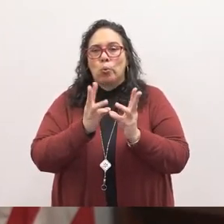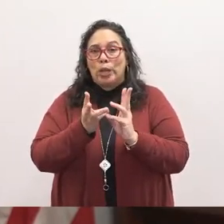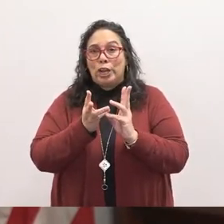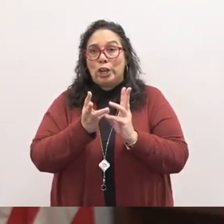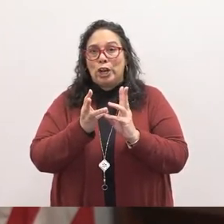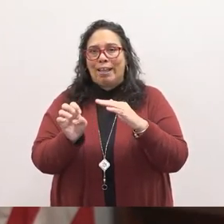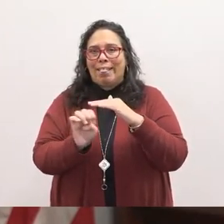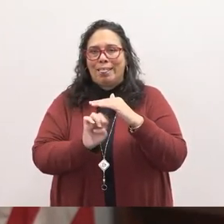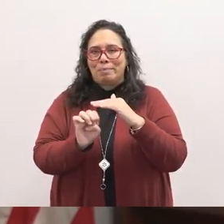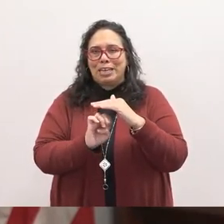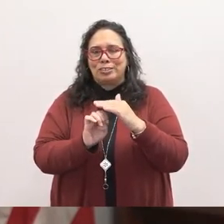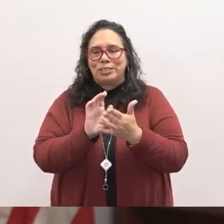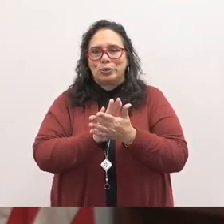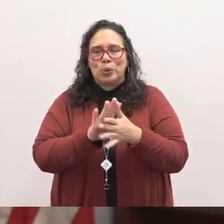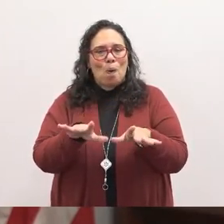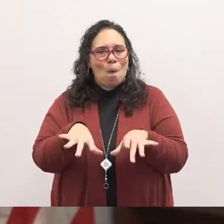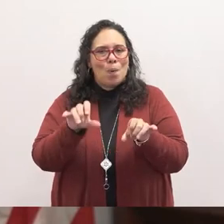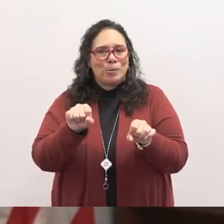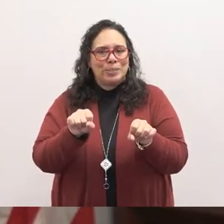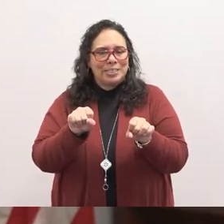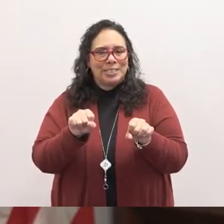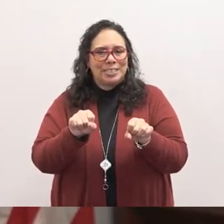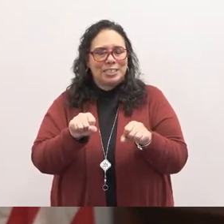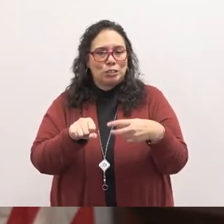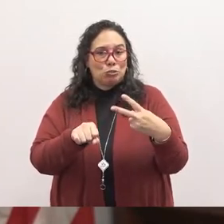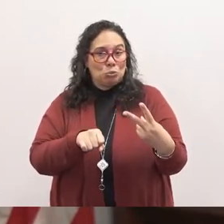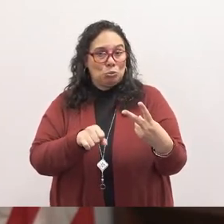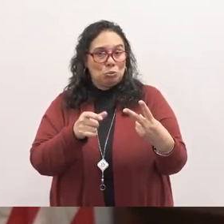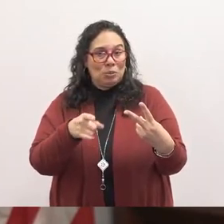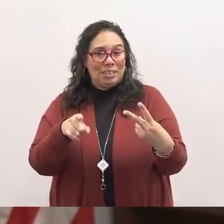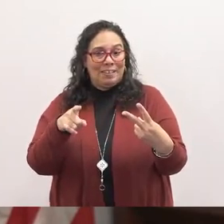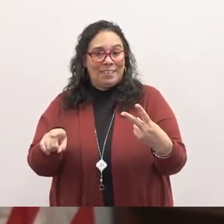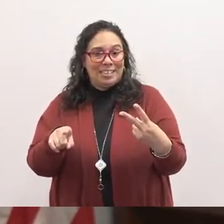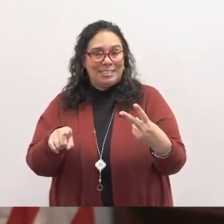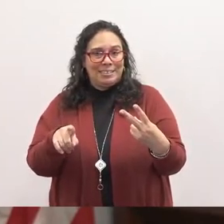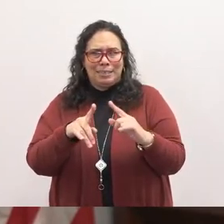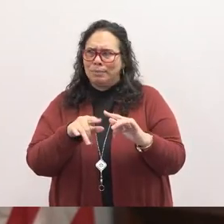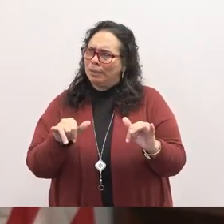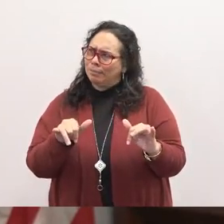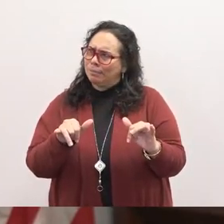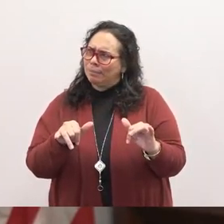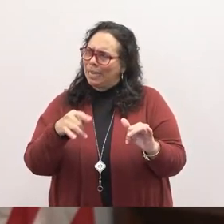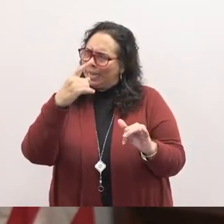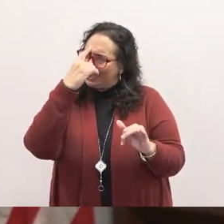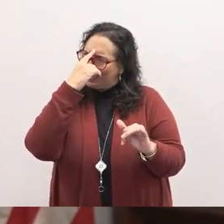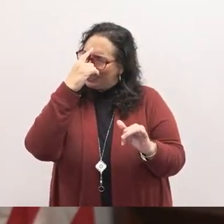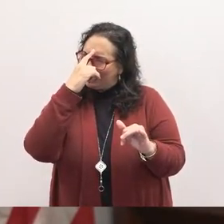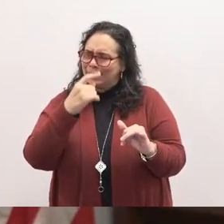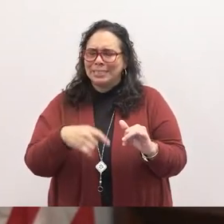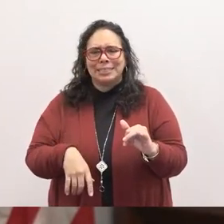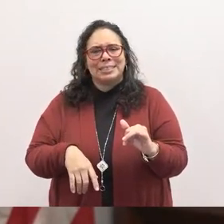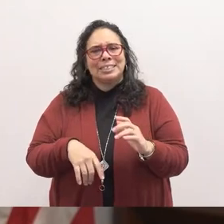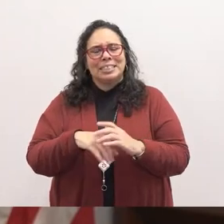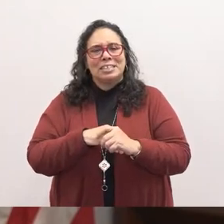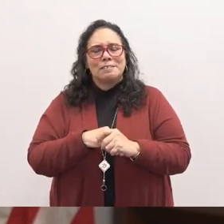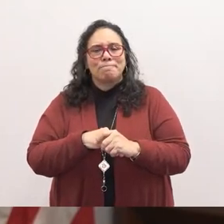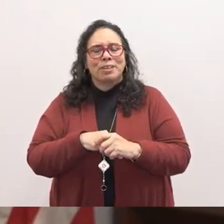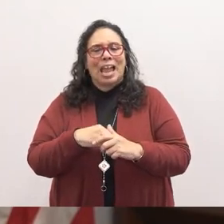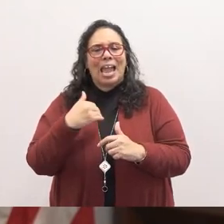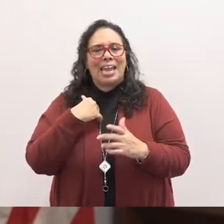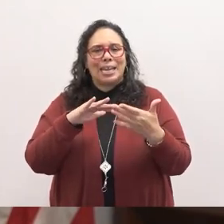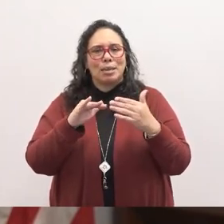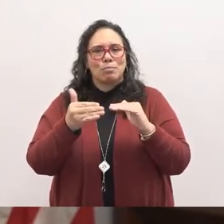School. They actually hosted two events at once. What do we say? We feed two birds with one seed, and had a